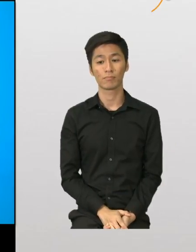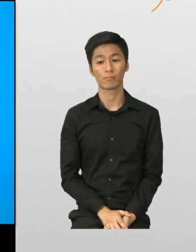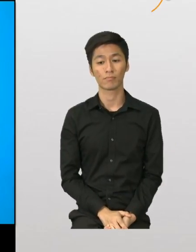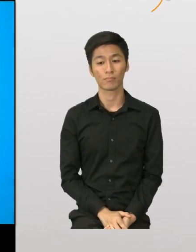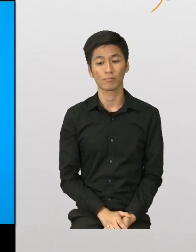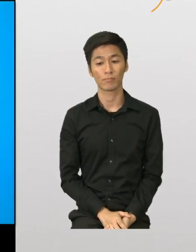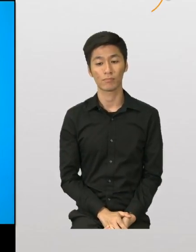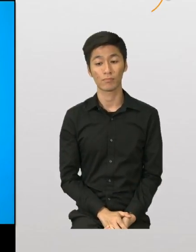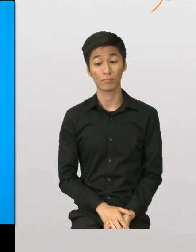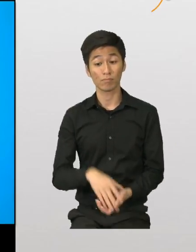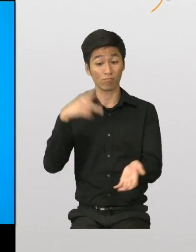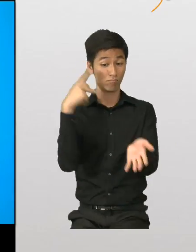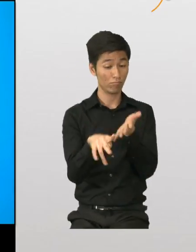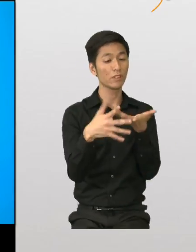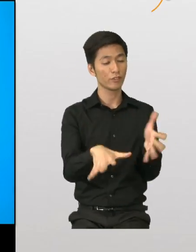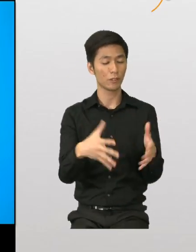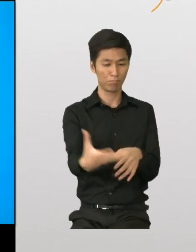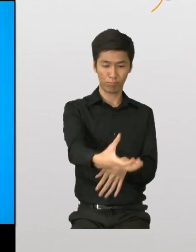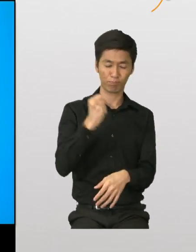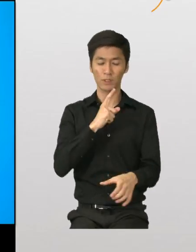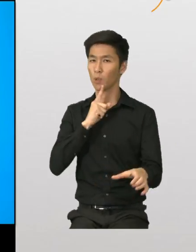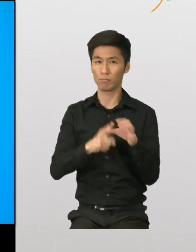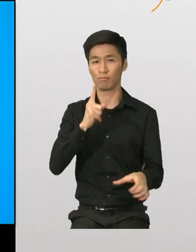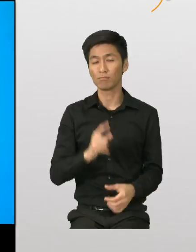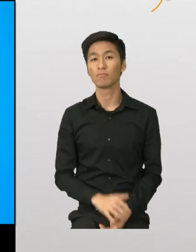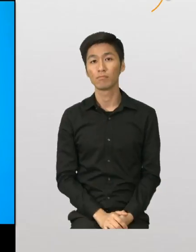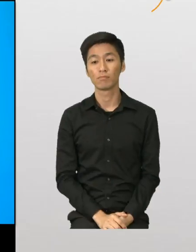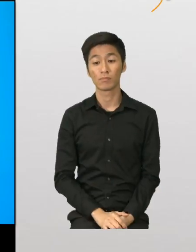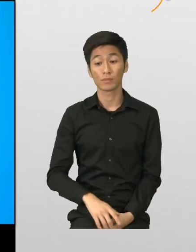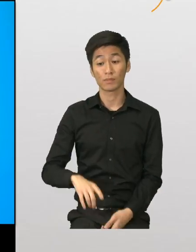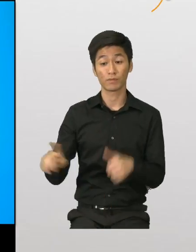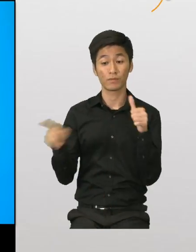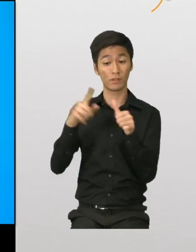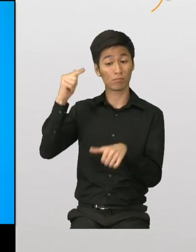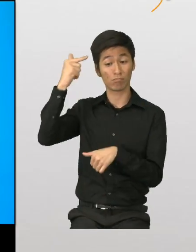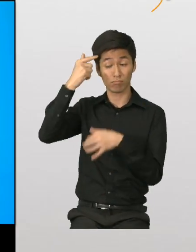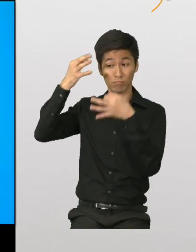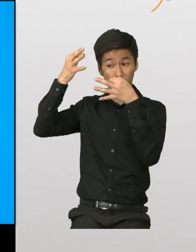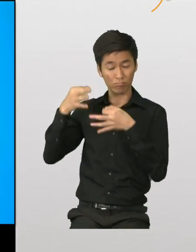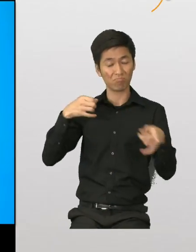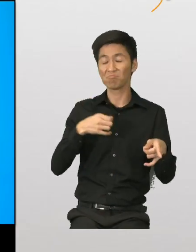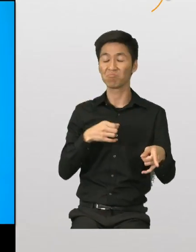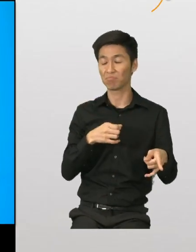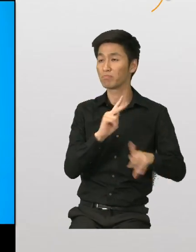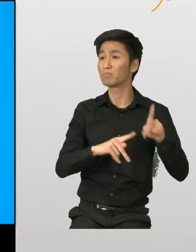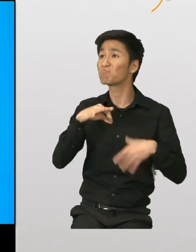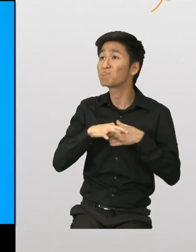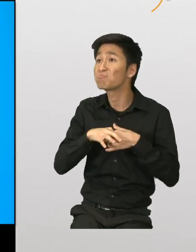acquisition compulsory. In other words, HDB decides on SERS, residents don't get to vote.